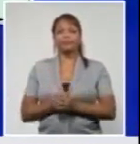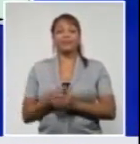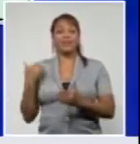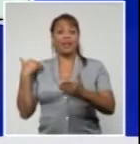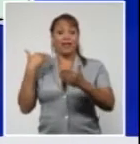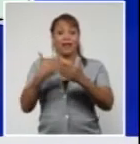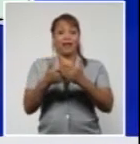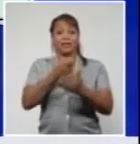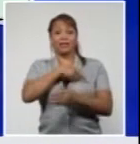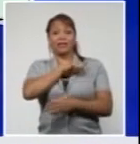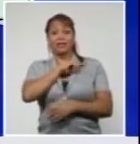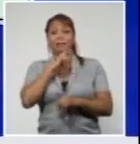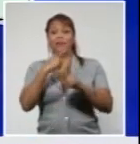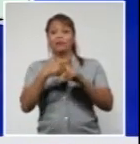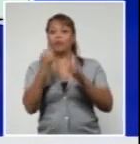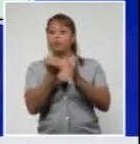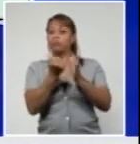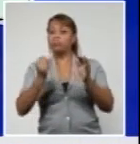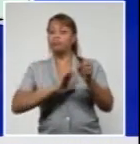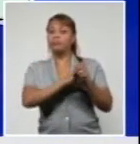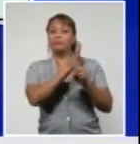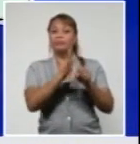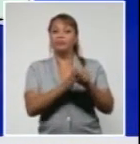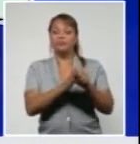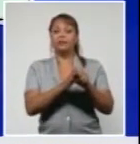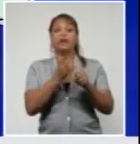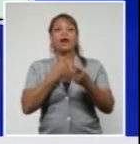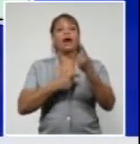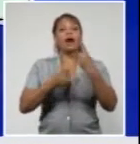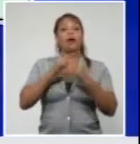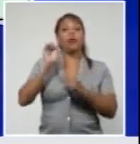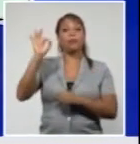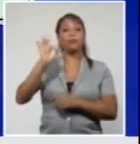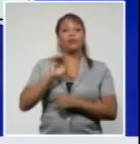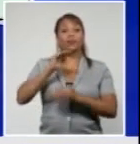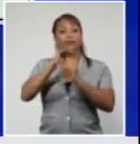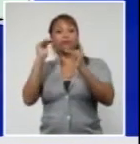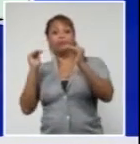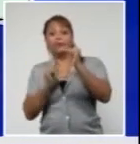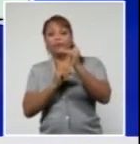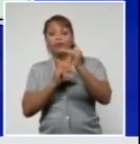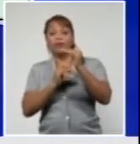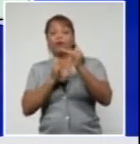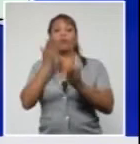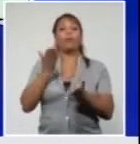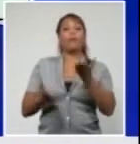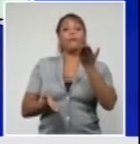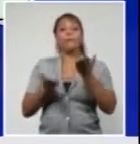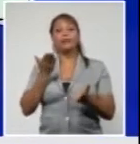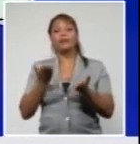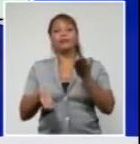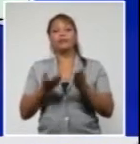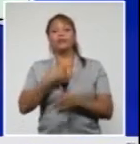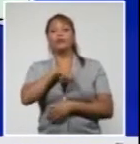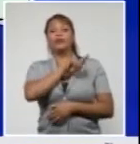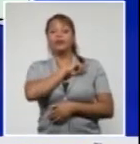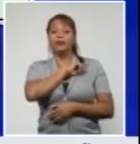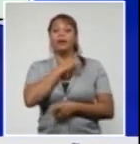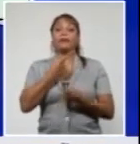rate per 100,000 inhabitants over the last 15 days, standing at